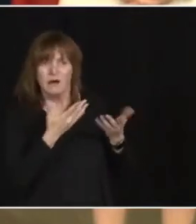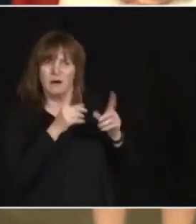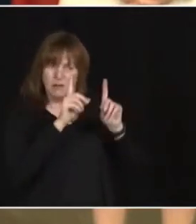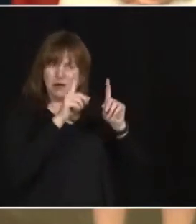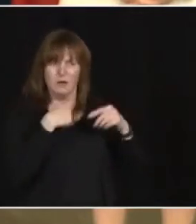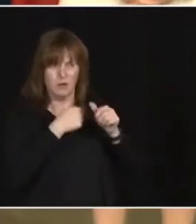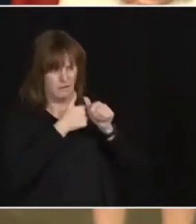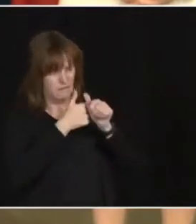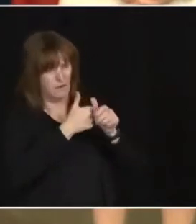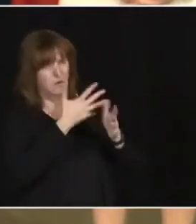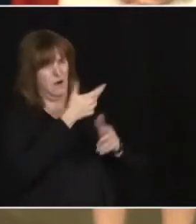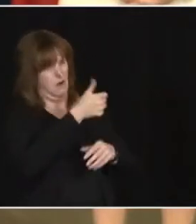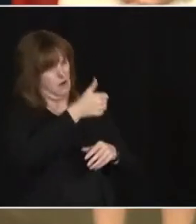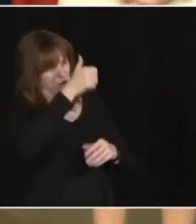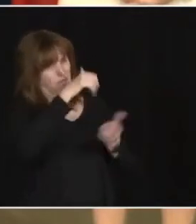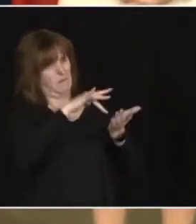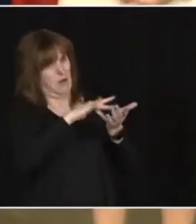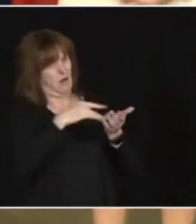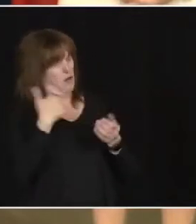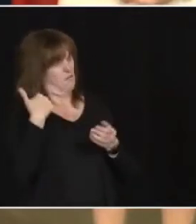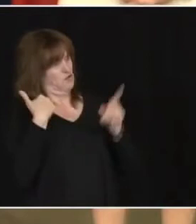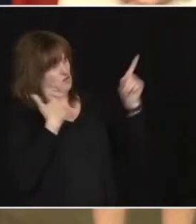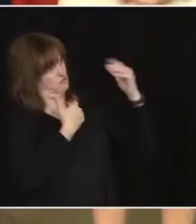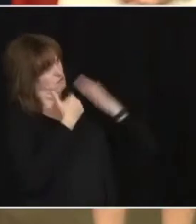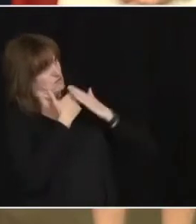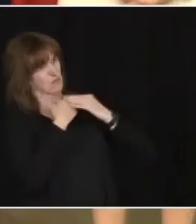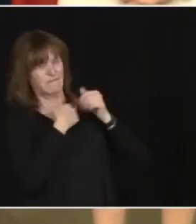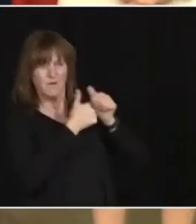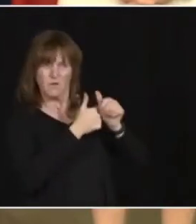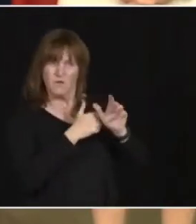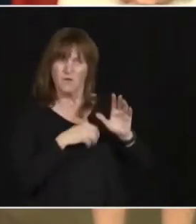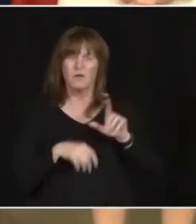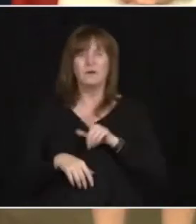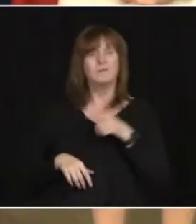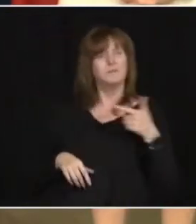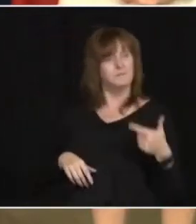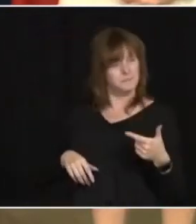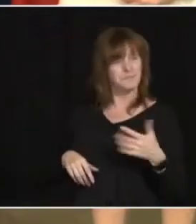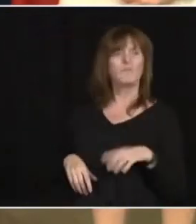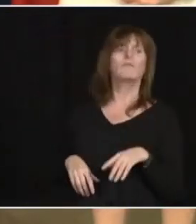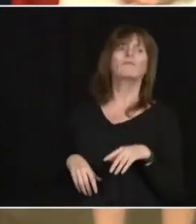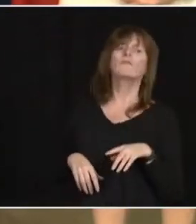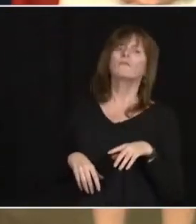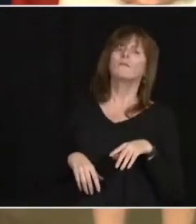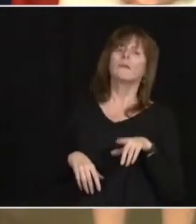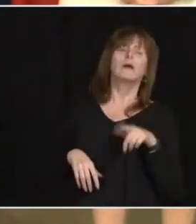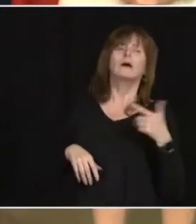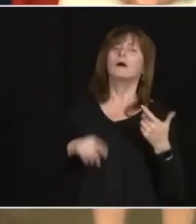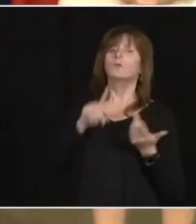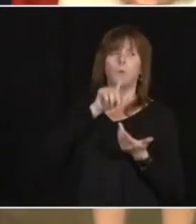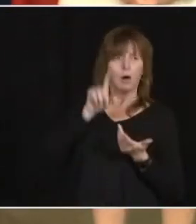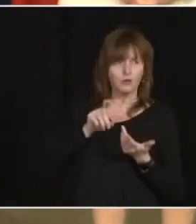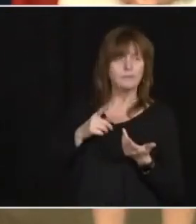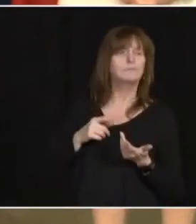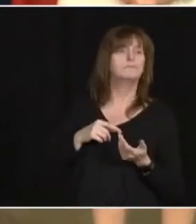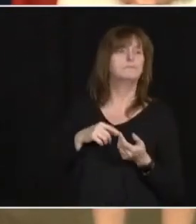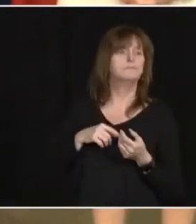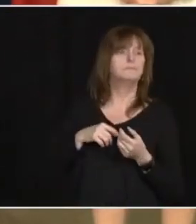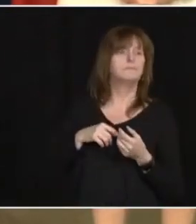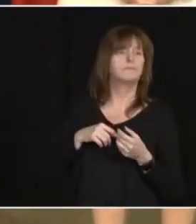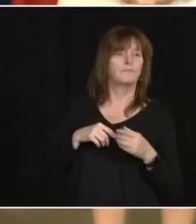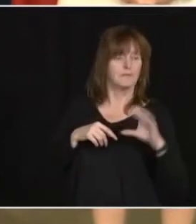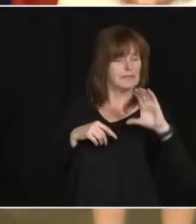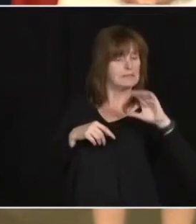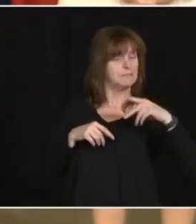to say. Next question. Next question comes from Christina Tenaglia from CP24. Please go